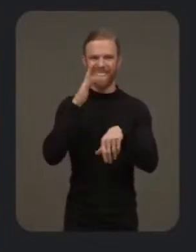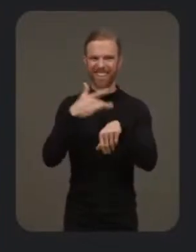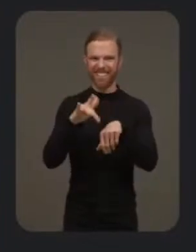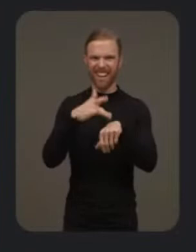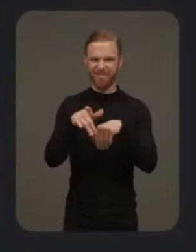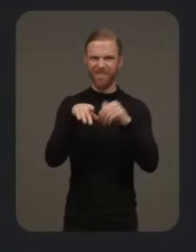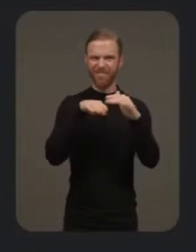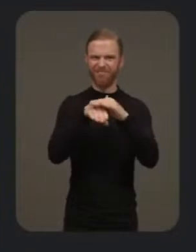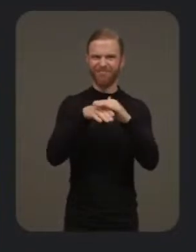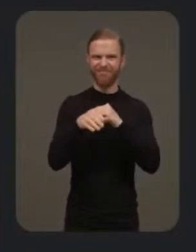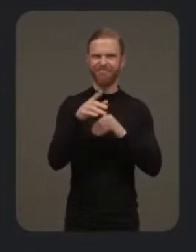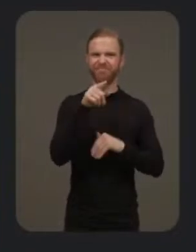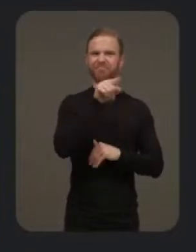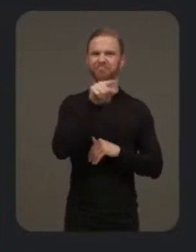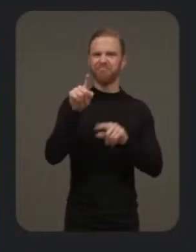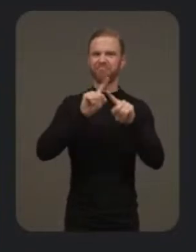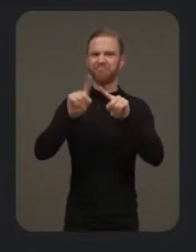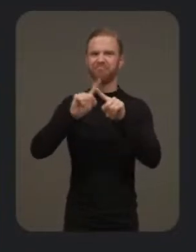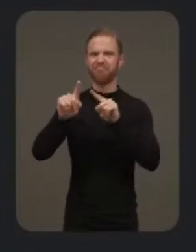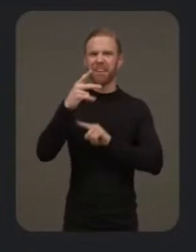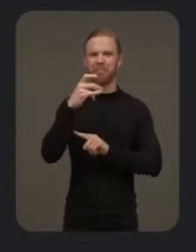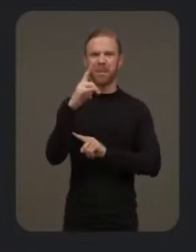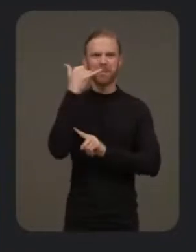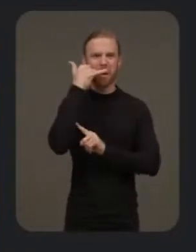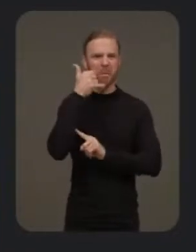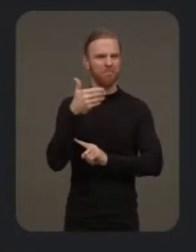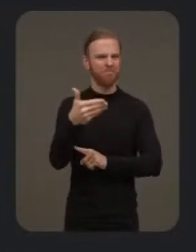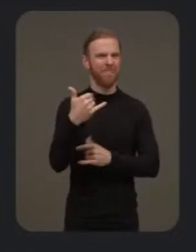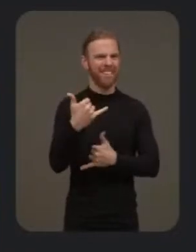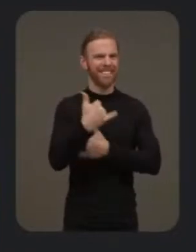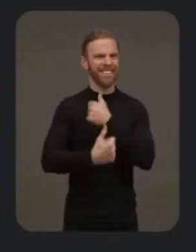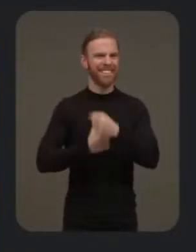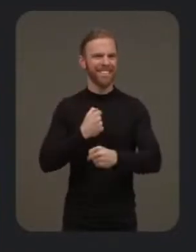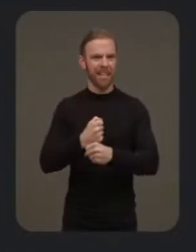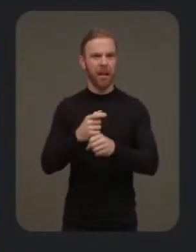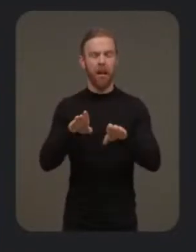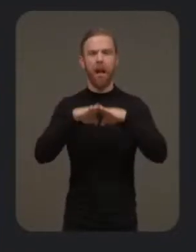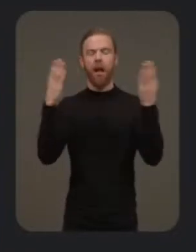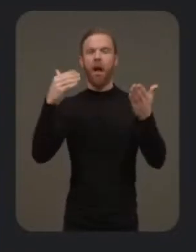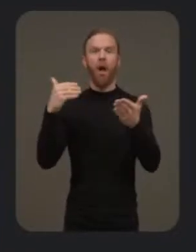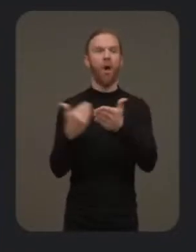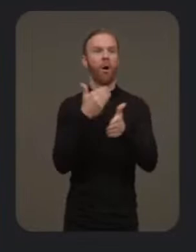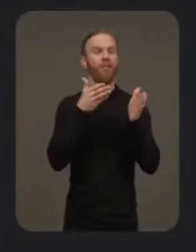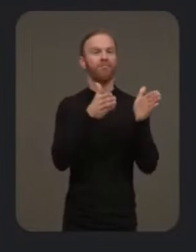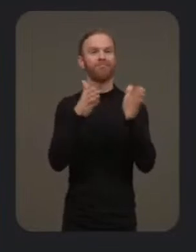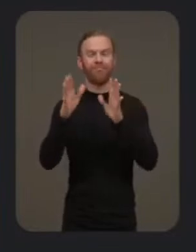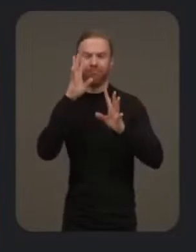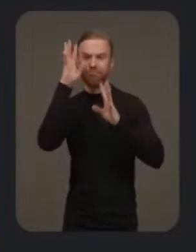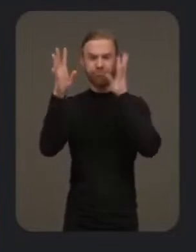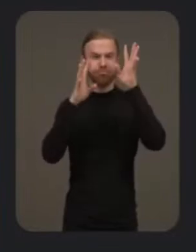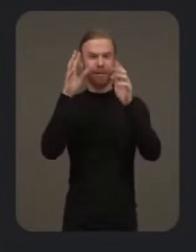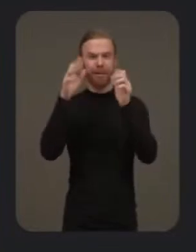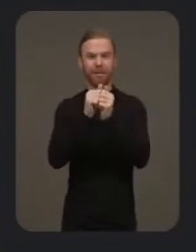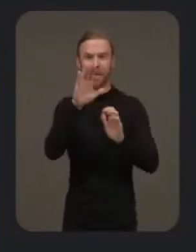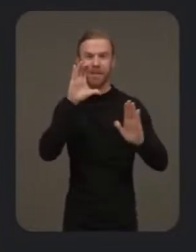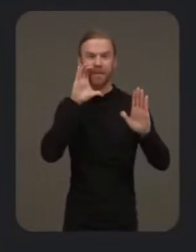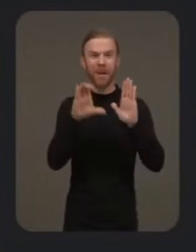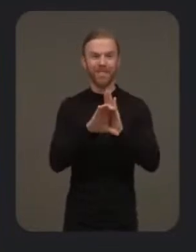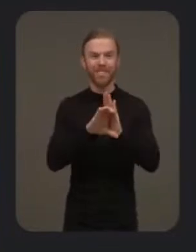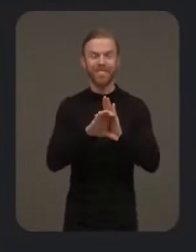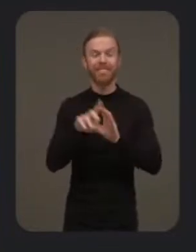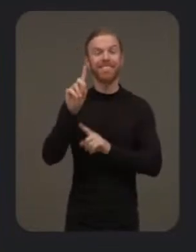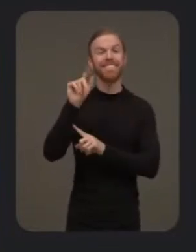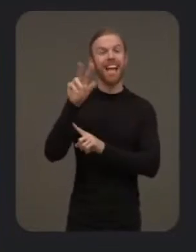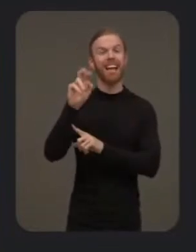for early access to select Pixel phones later this year, opening up a whole new avenue of creativity with your photos. And